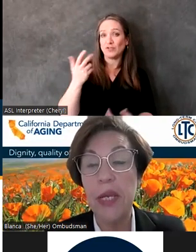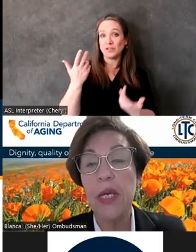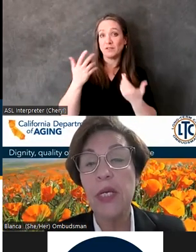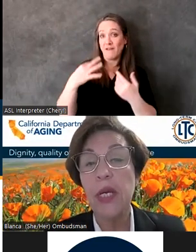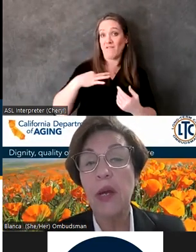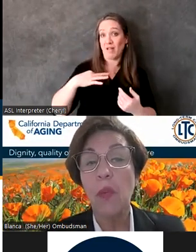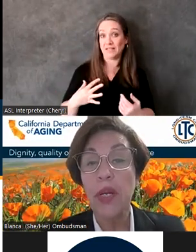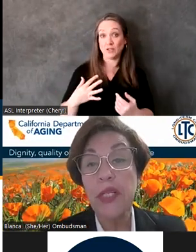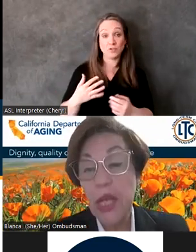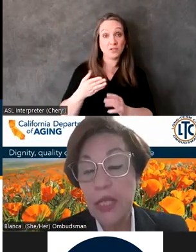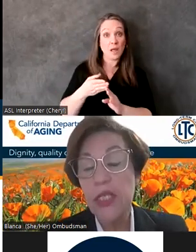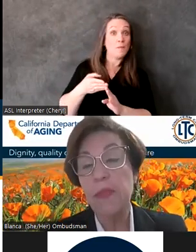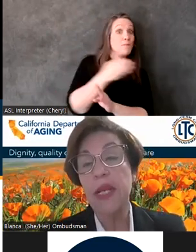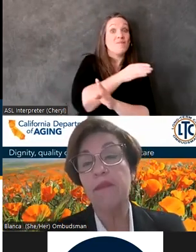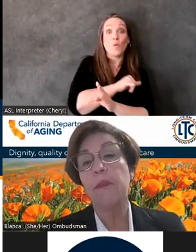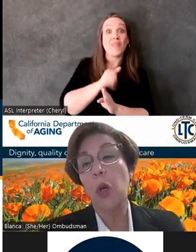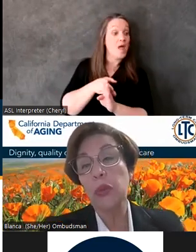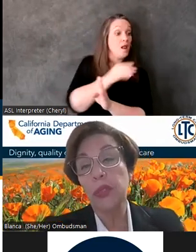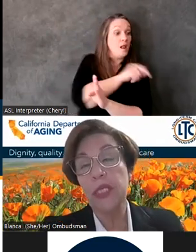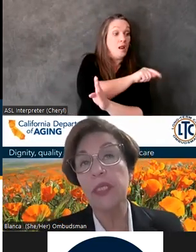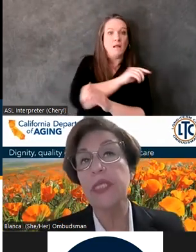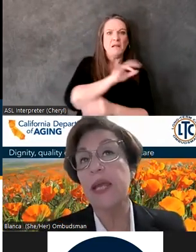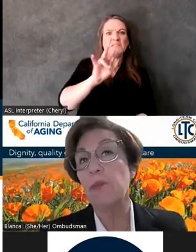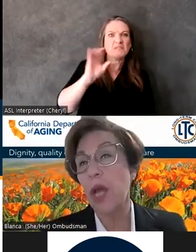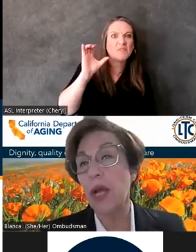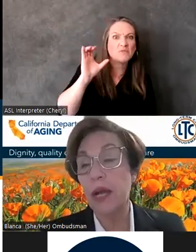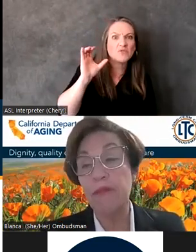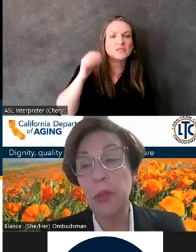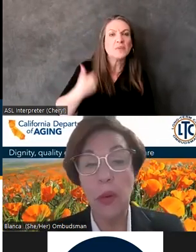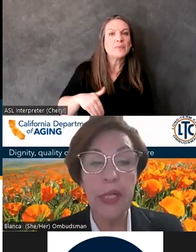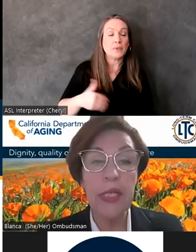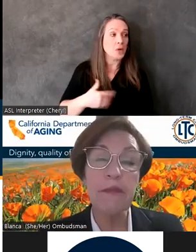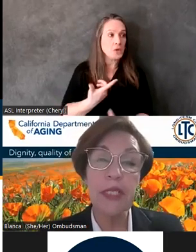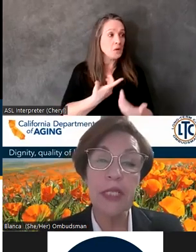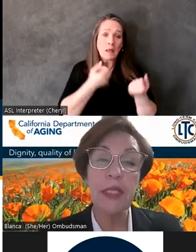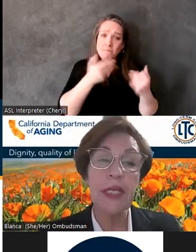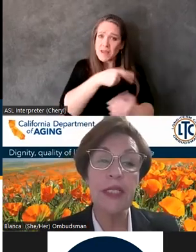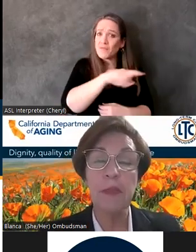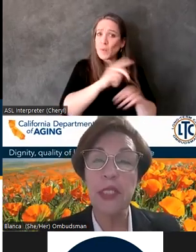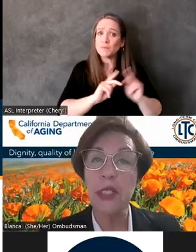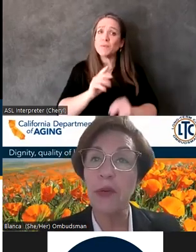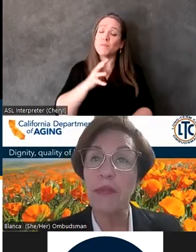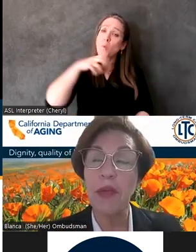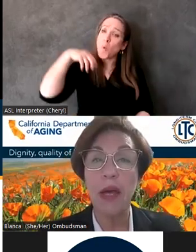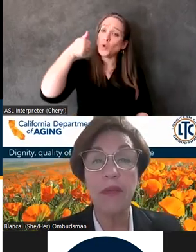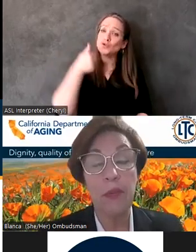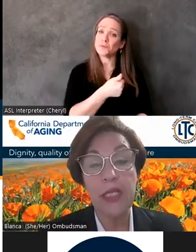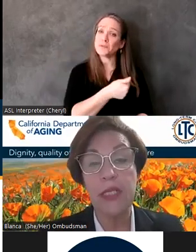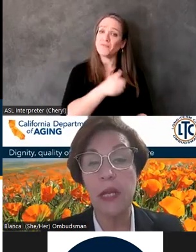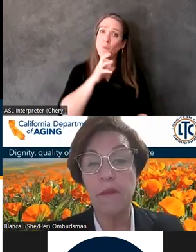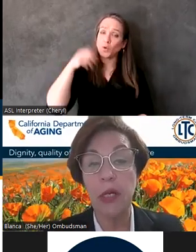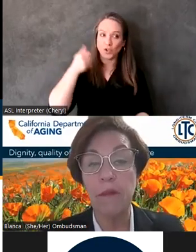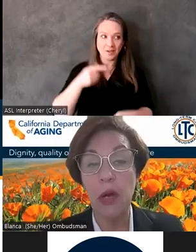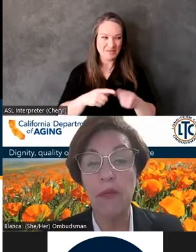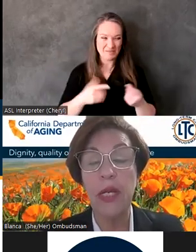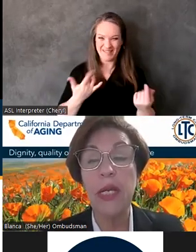years. One of the challenges, many of them are older adults and we're not comfortable going into facilities, especially with the risks